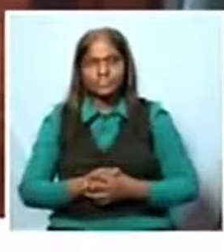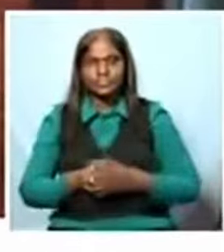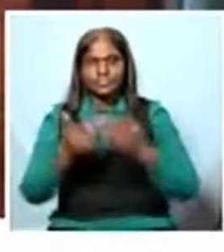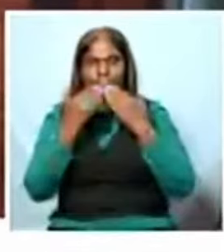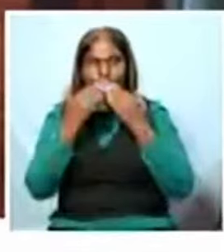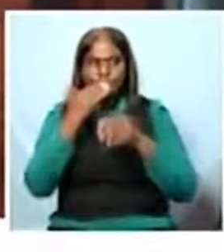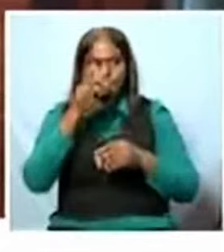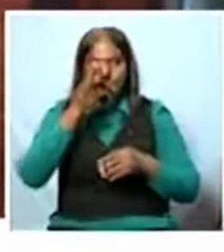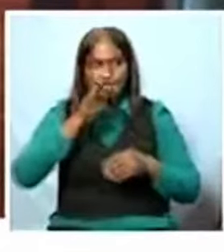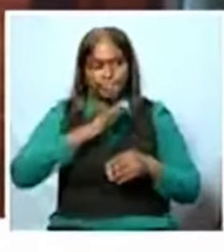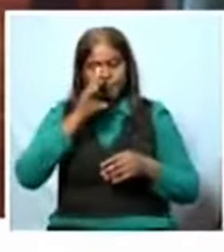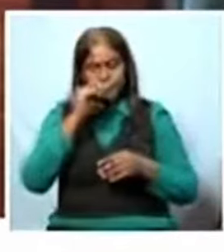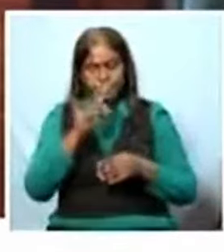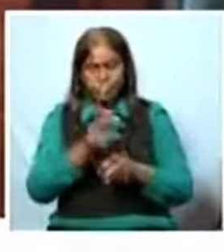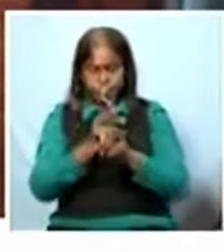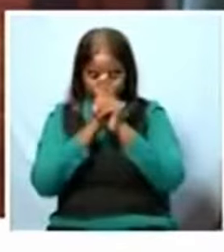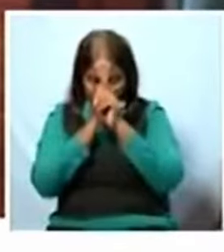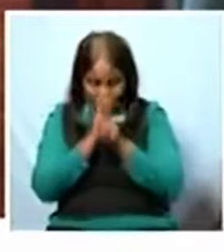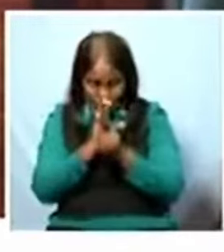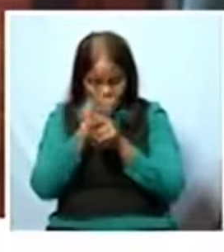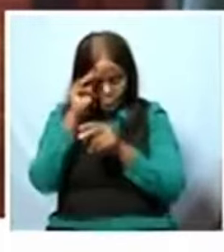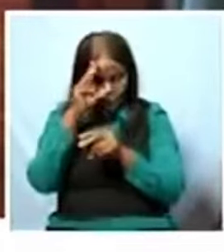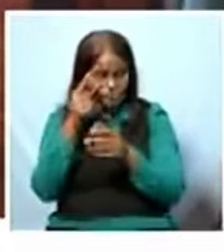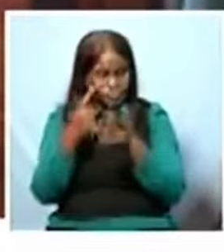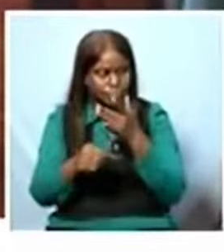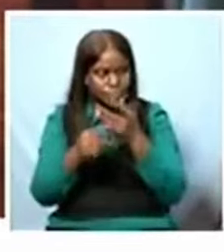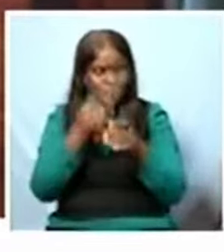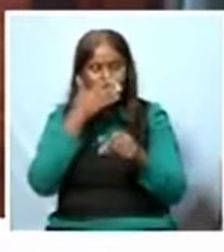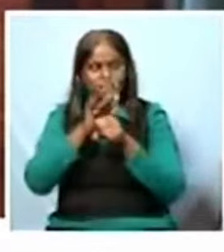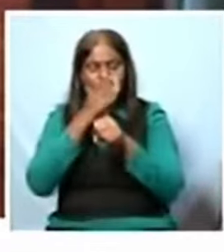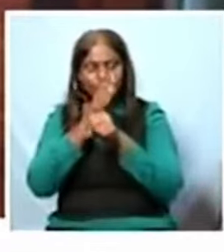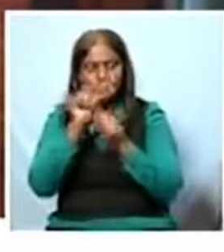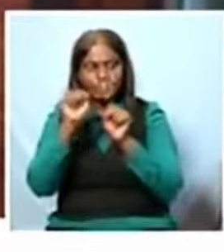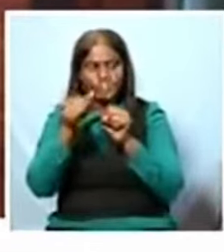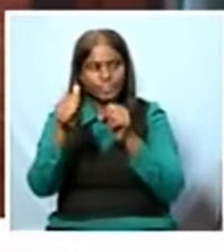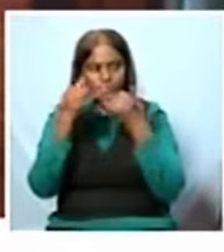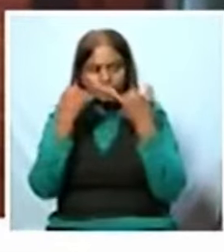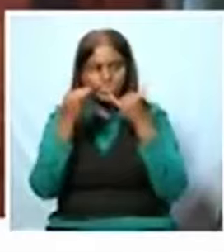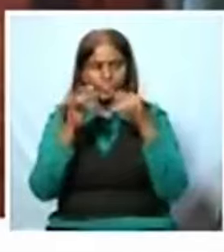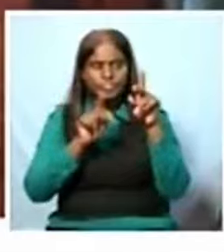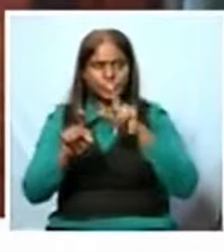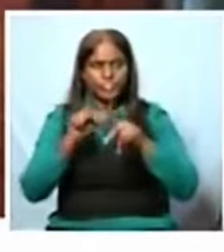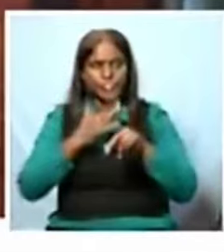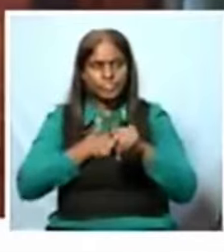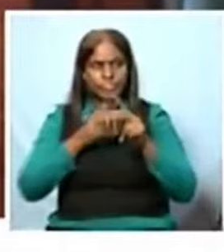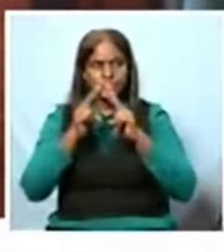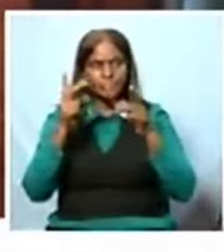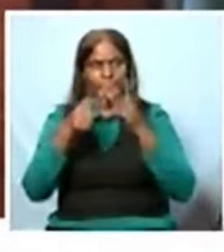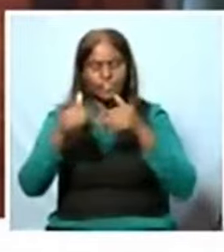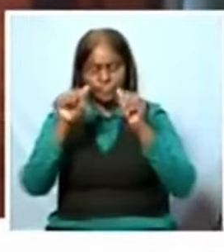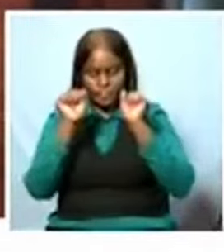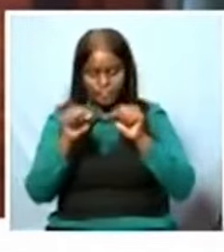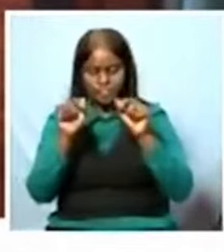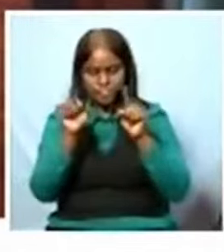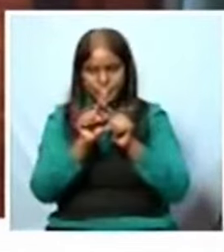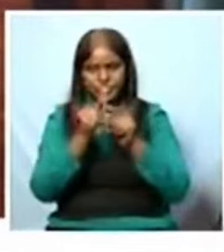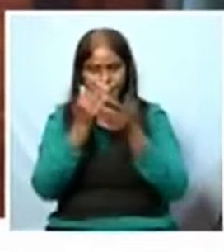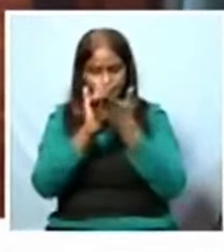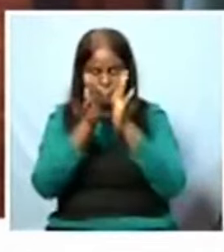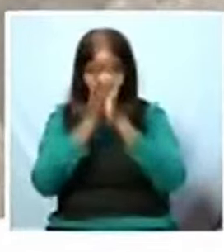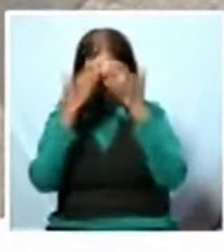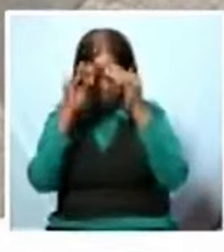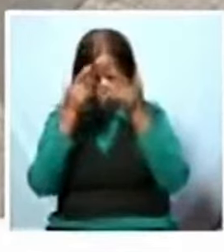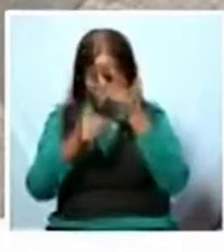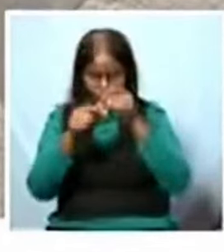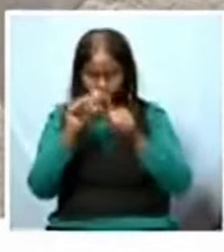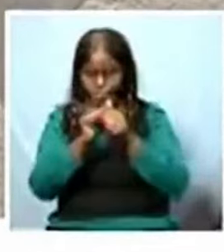Thank you, Madam Speaker. Honorable Minister, what assurance can you tell my people so that they can be aware that